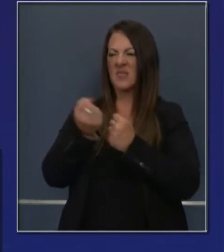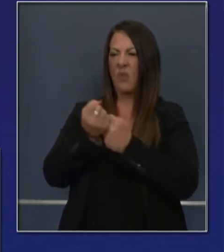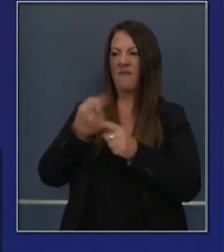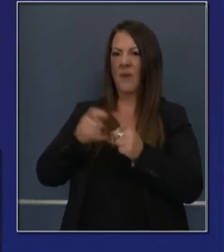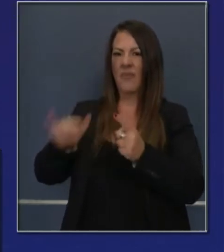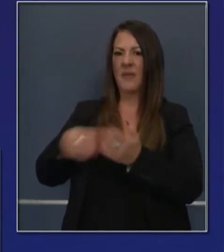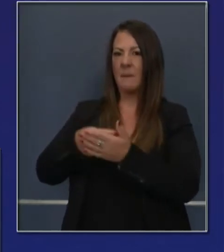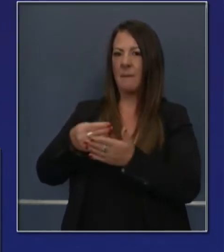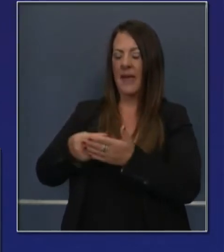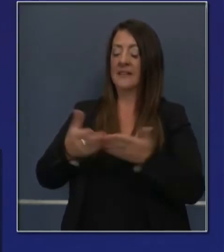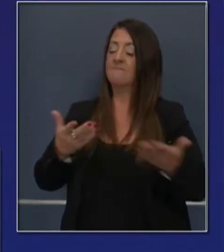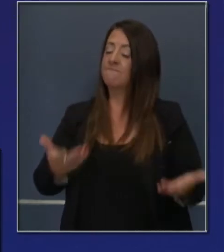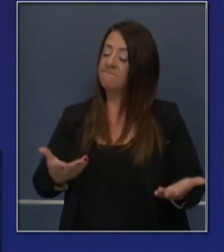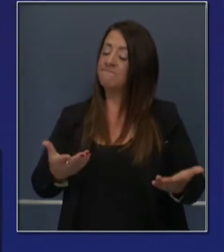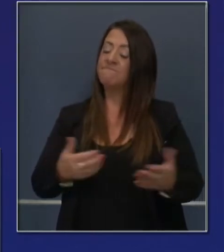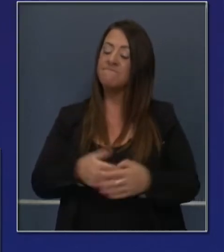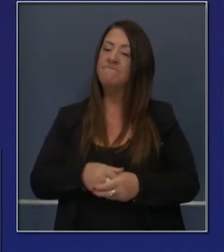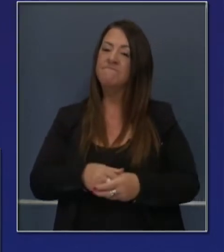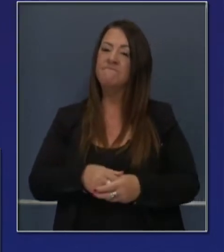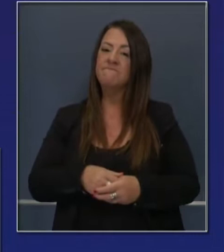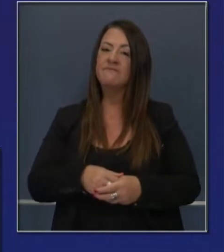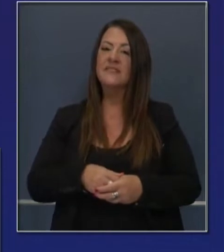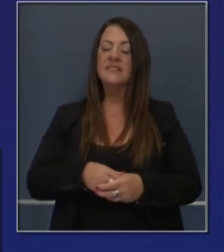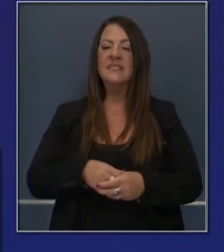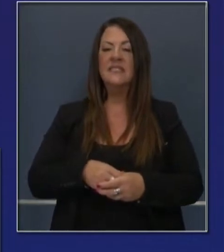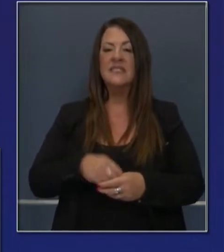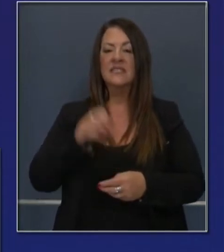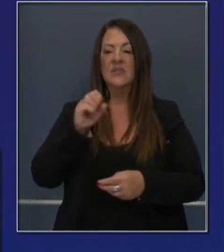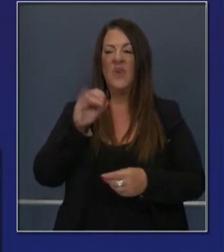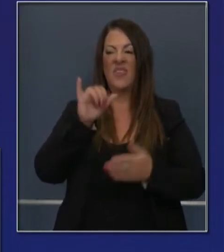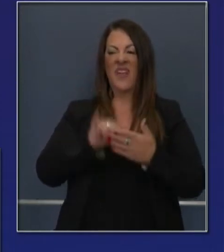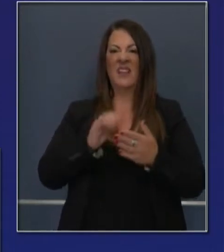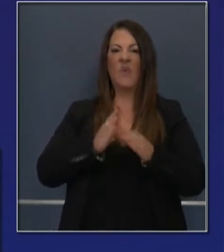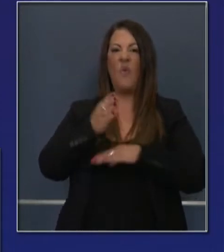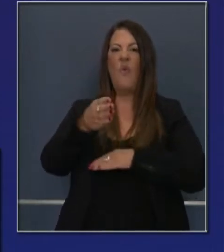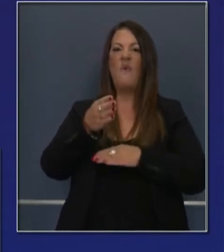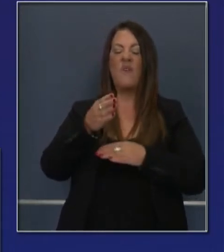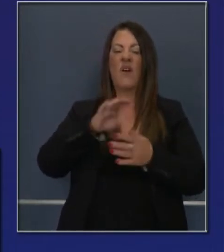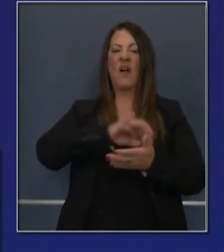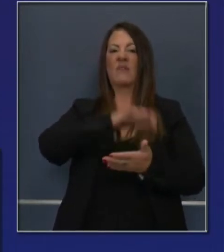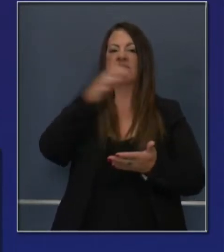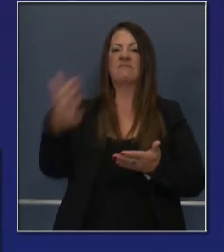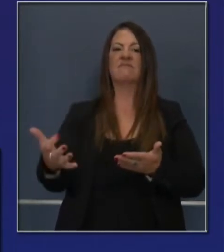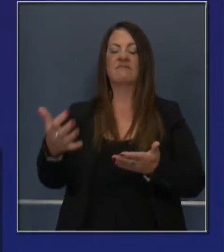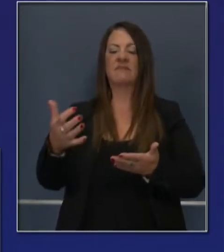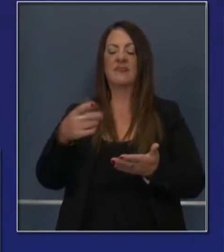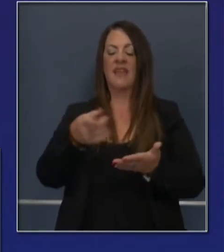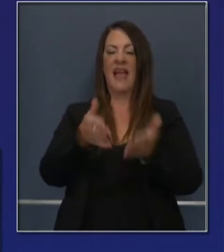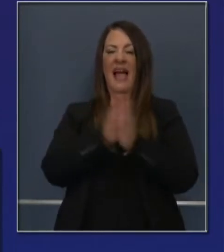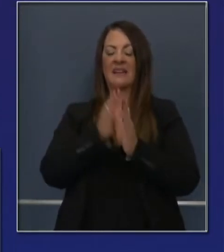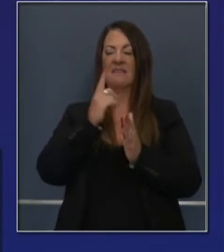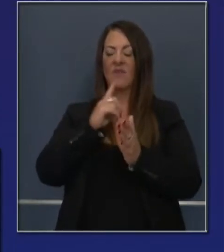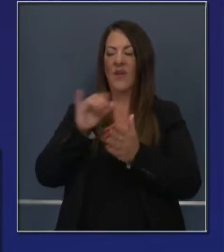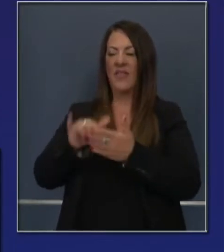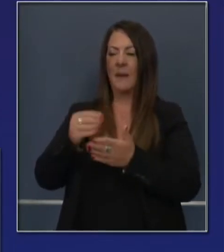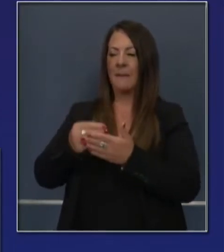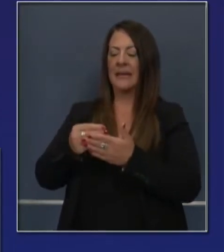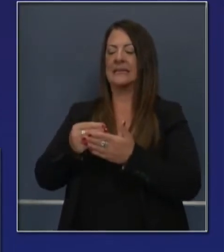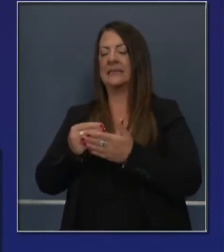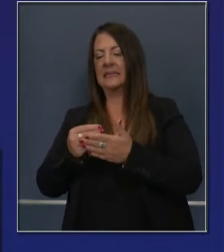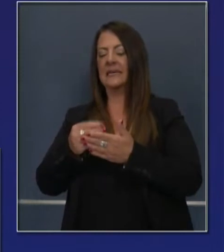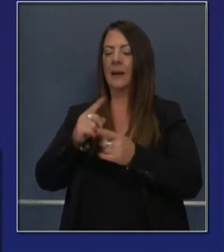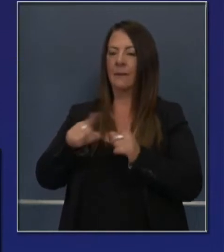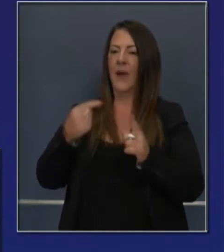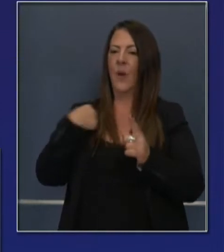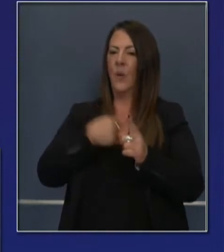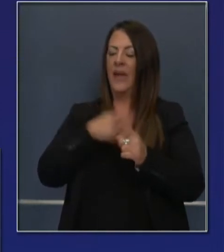oversubscribed the total amount that's been allocated, which is a wonderful problem to have, a challenge nonetheless. Now we're trying